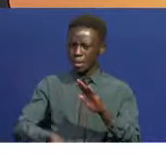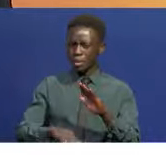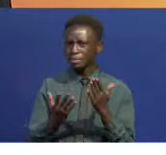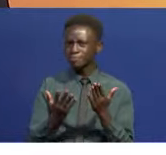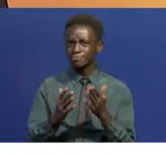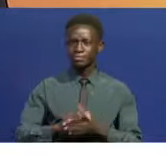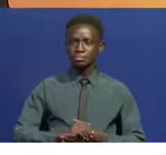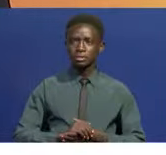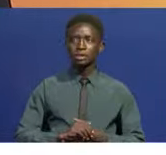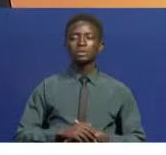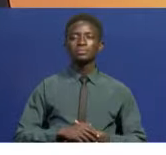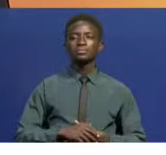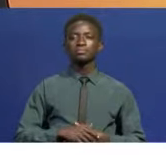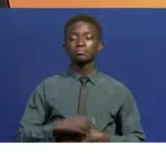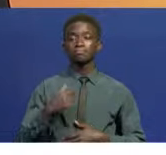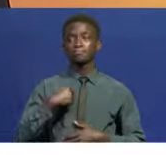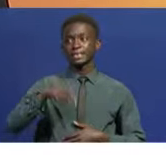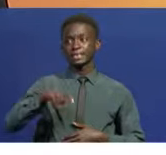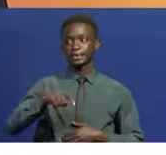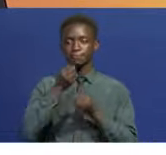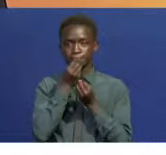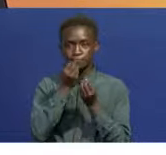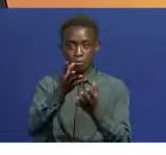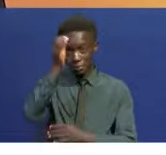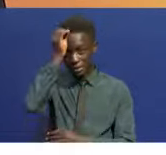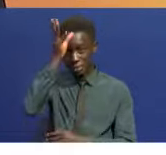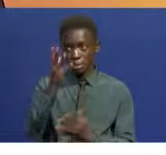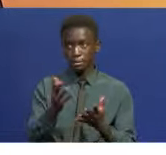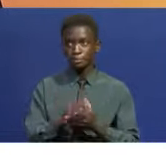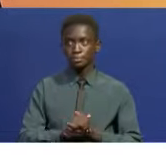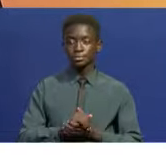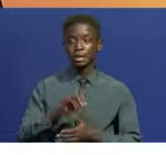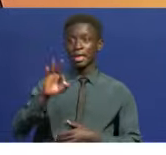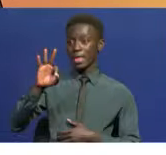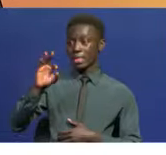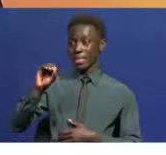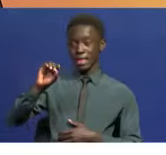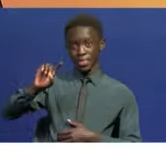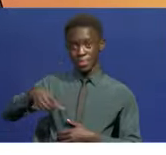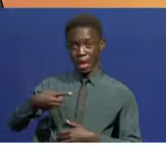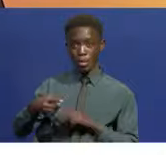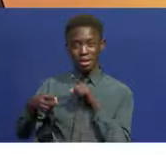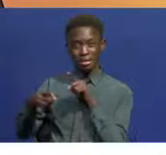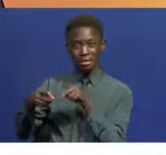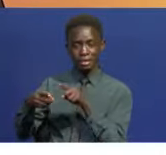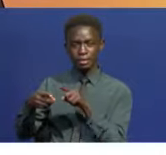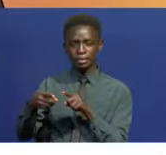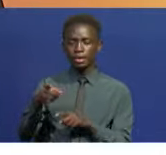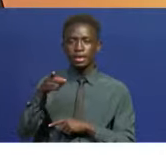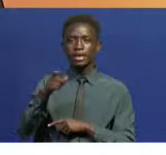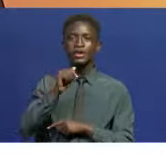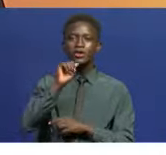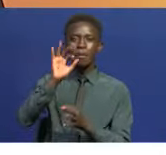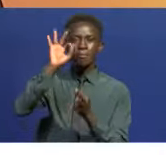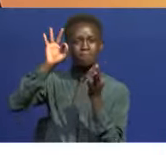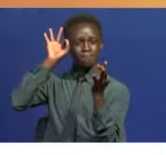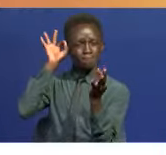will surprise you, Ben, that the 30,000 we are talking about here is not actually the 30,000.